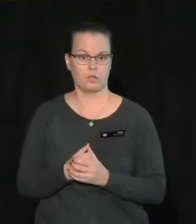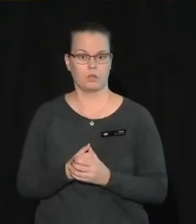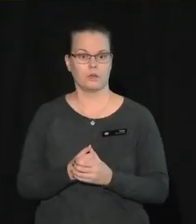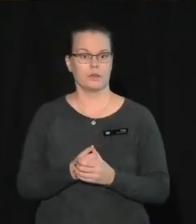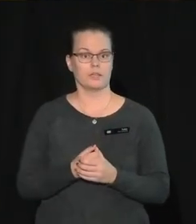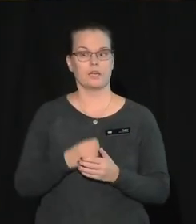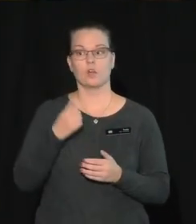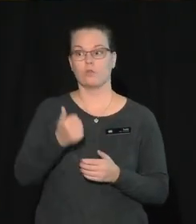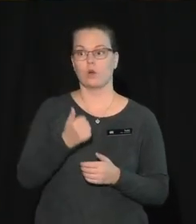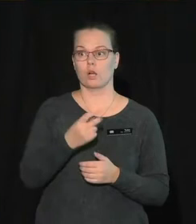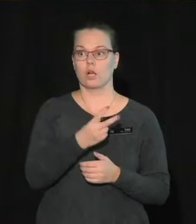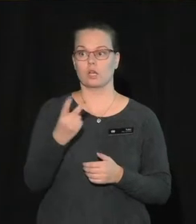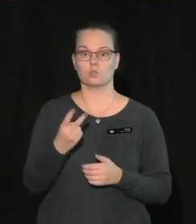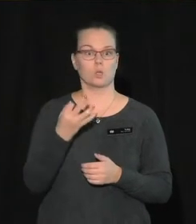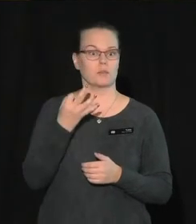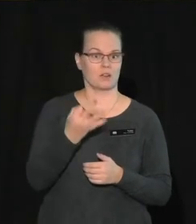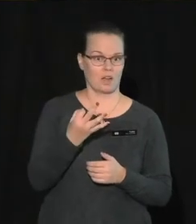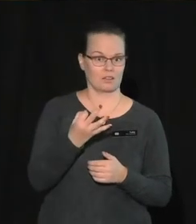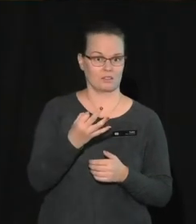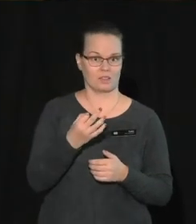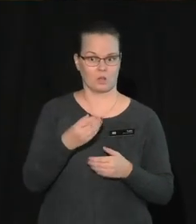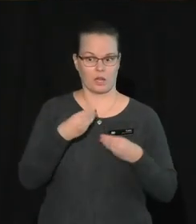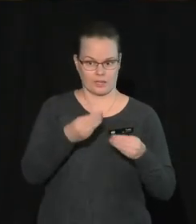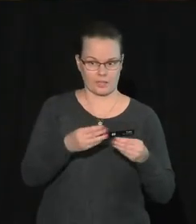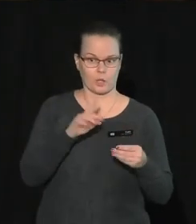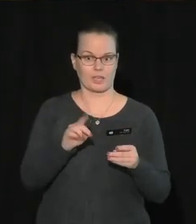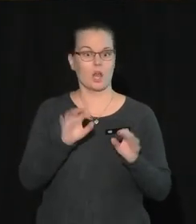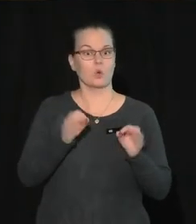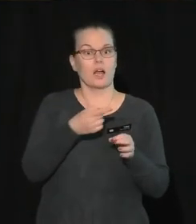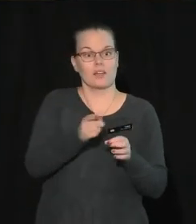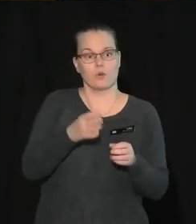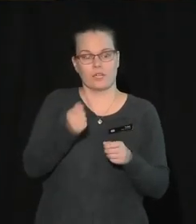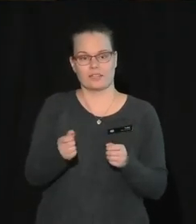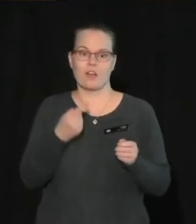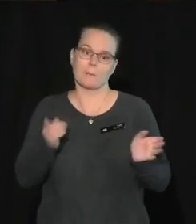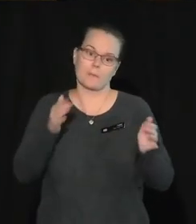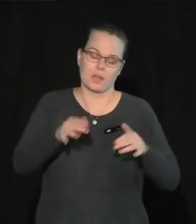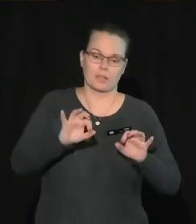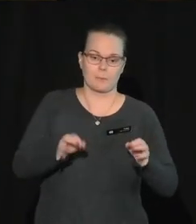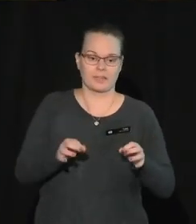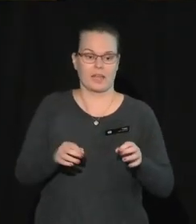taken in 2008 on how to regulate the internal market for products. So it's similar